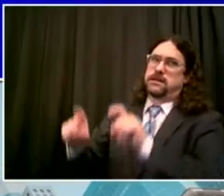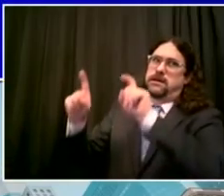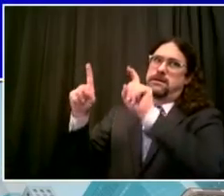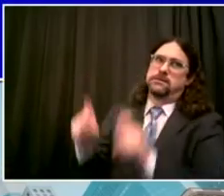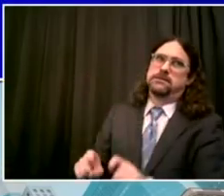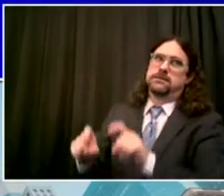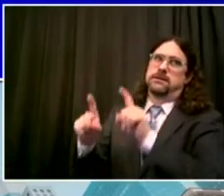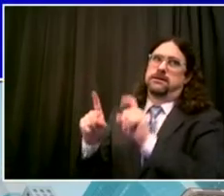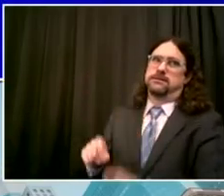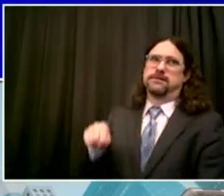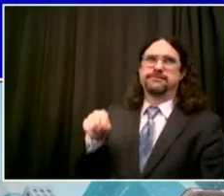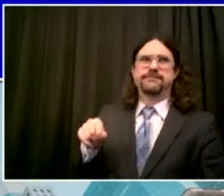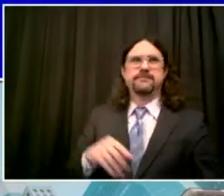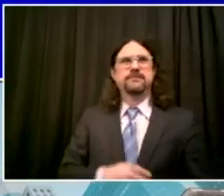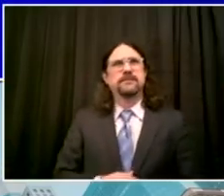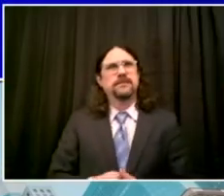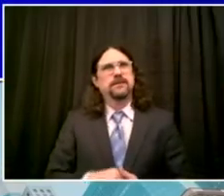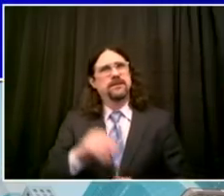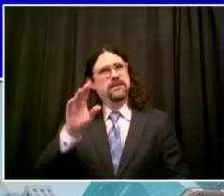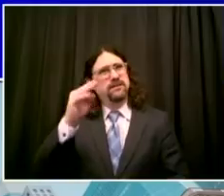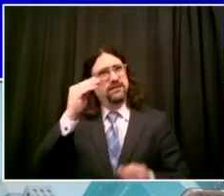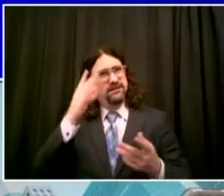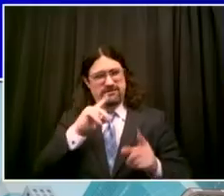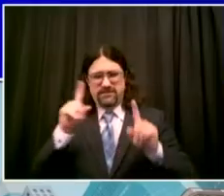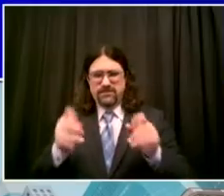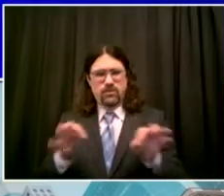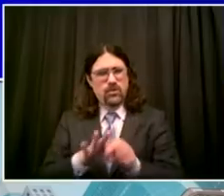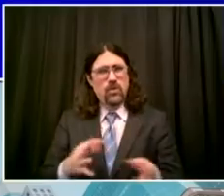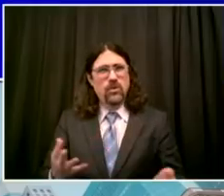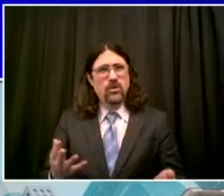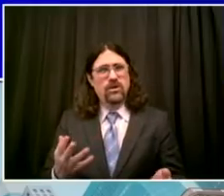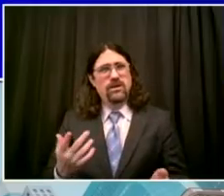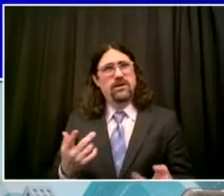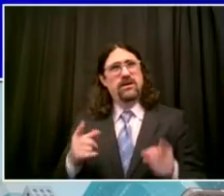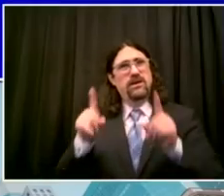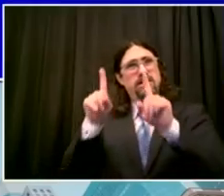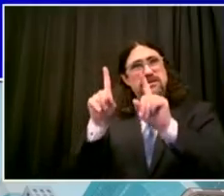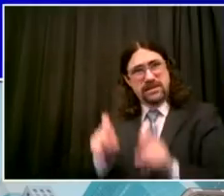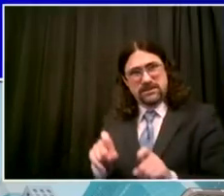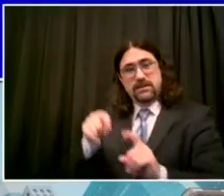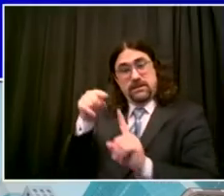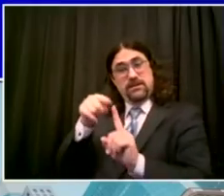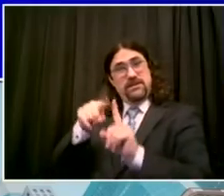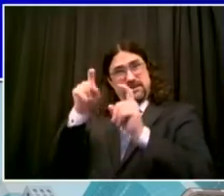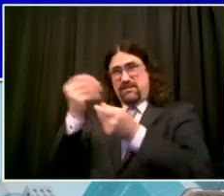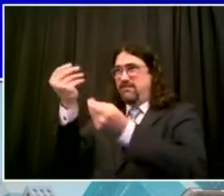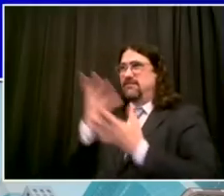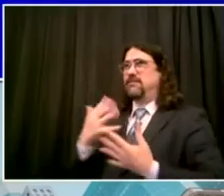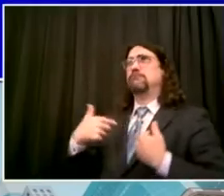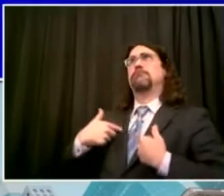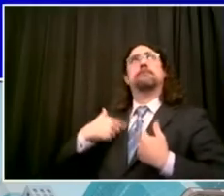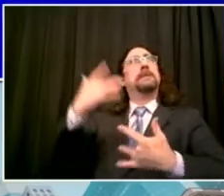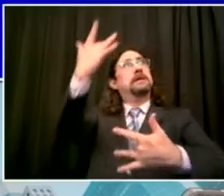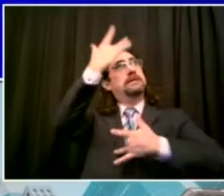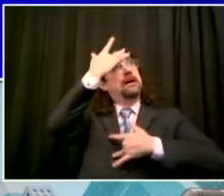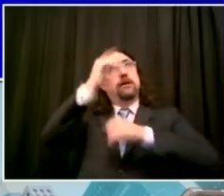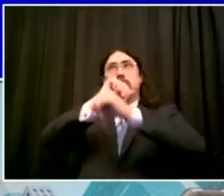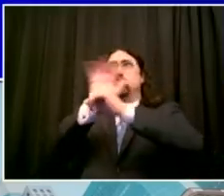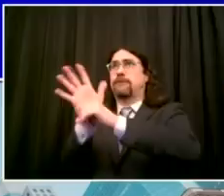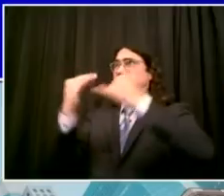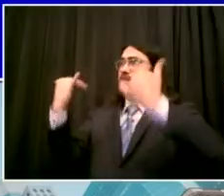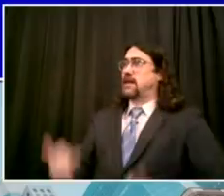there's been another test running through this whole crisis, and that is the test of faith. Our